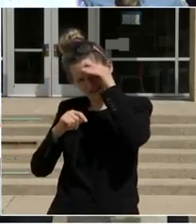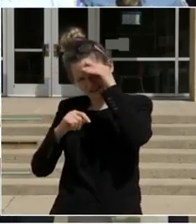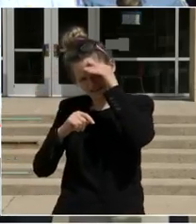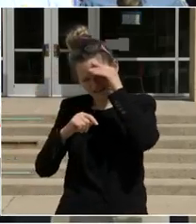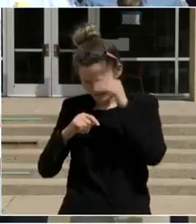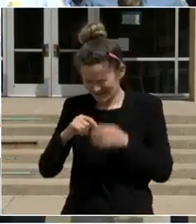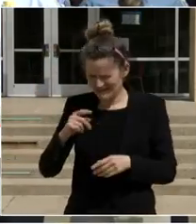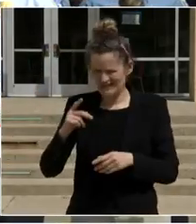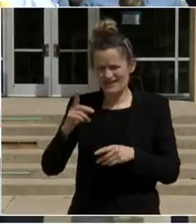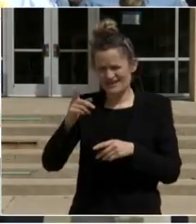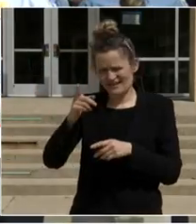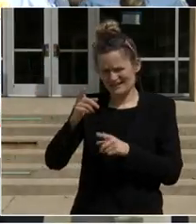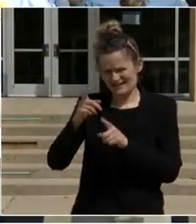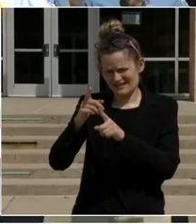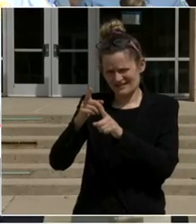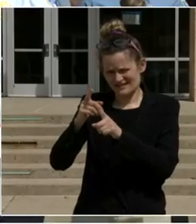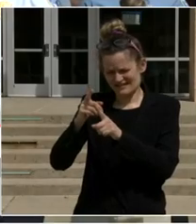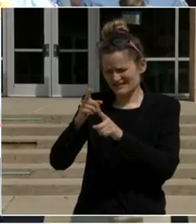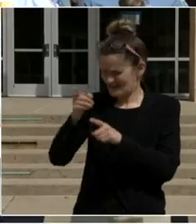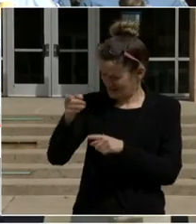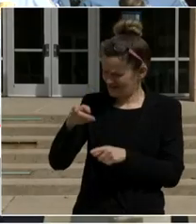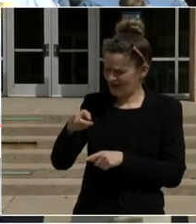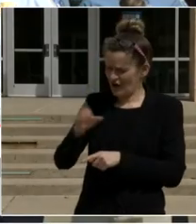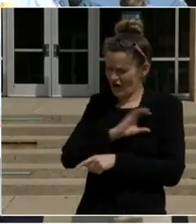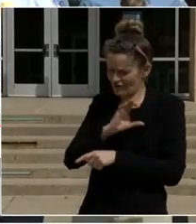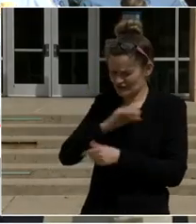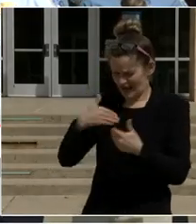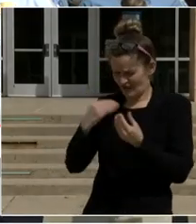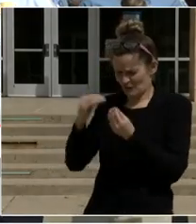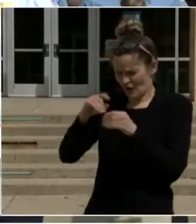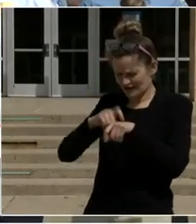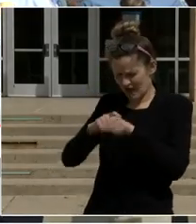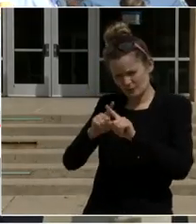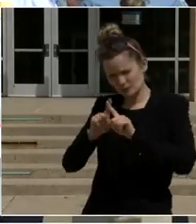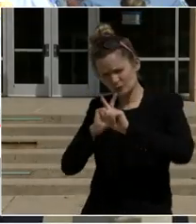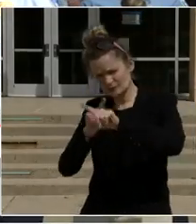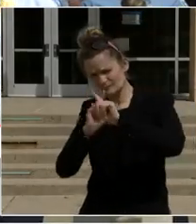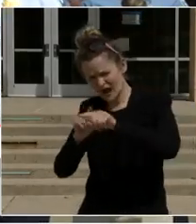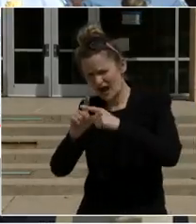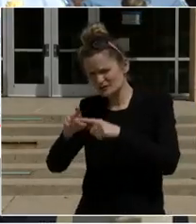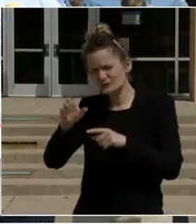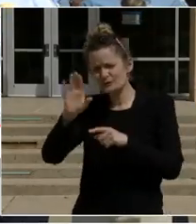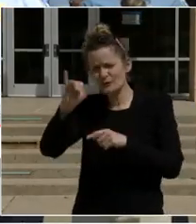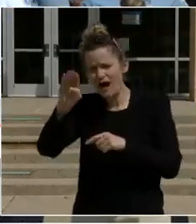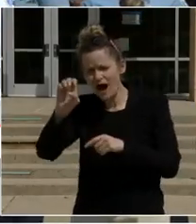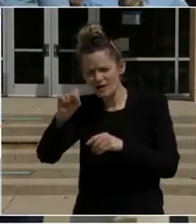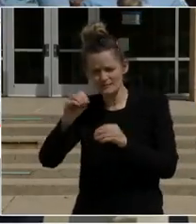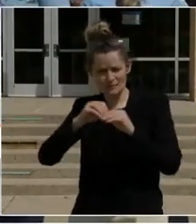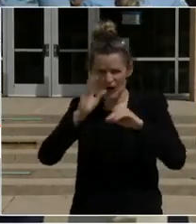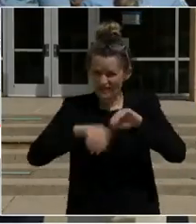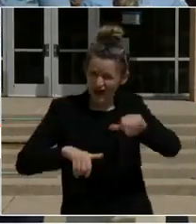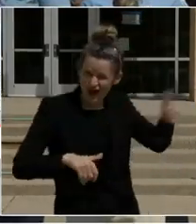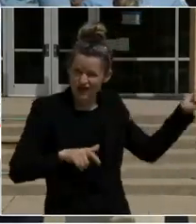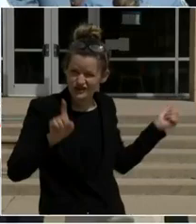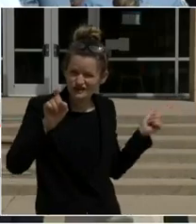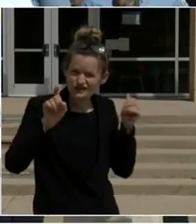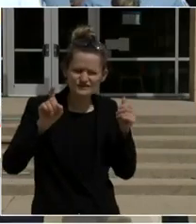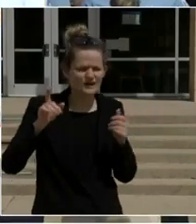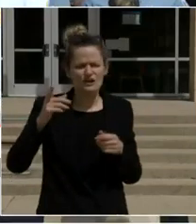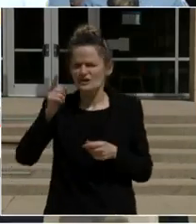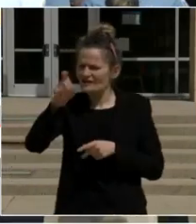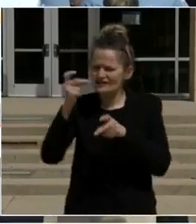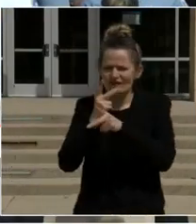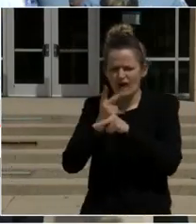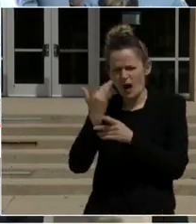their equivalents in other cities would be spending? Kind of getting into the nitty-gritty of what an officer is doing and how to best use that